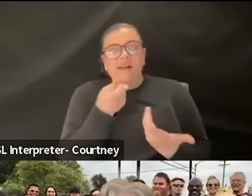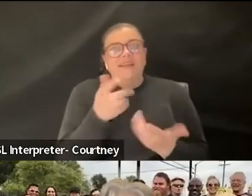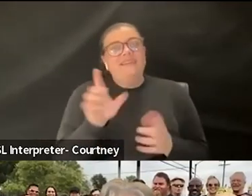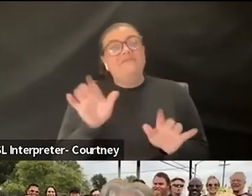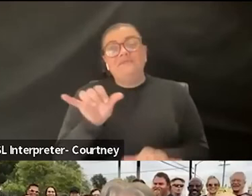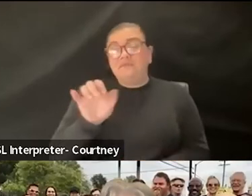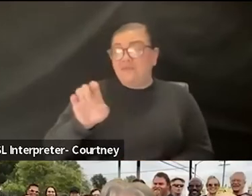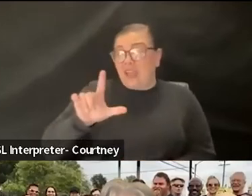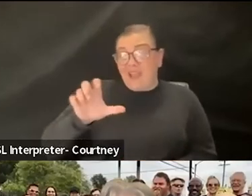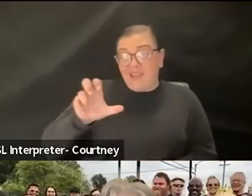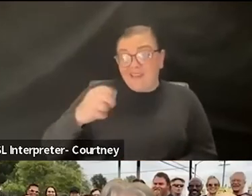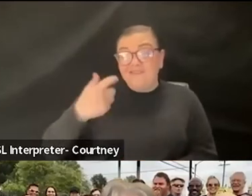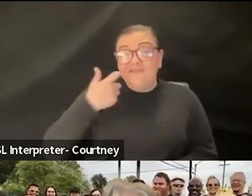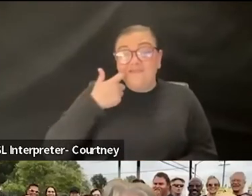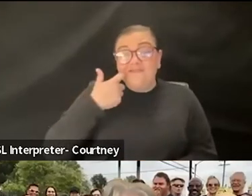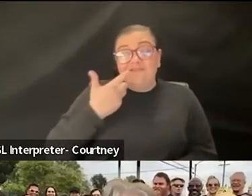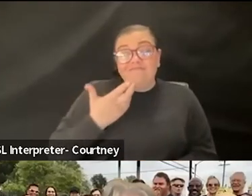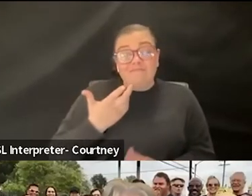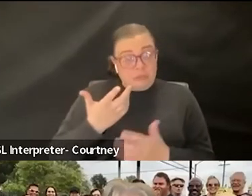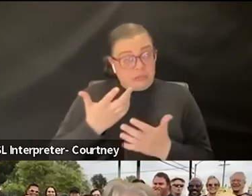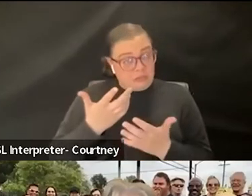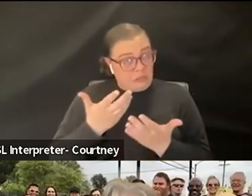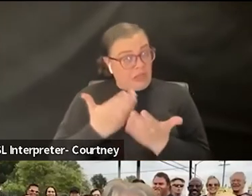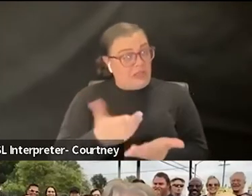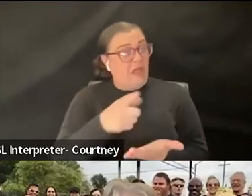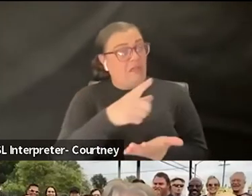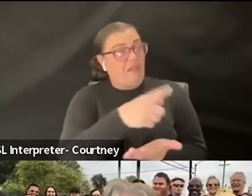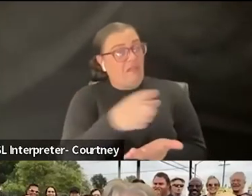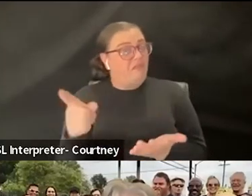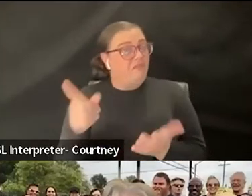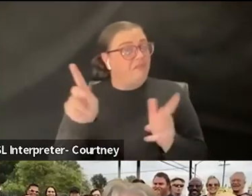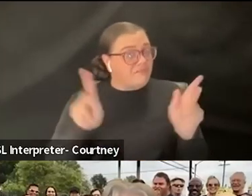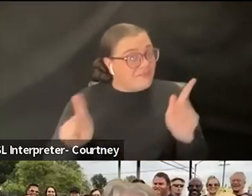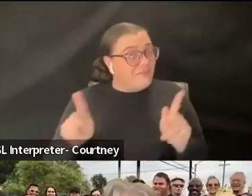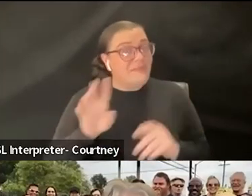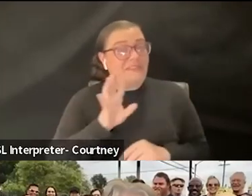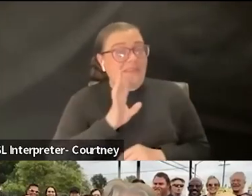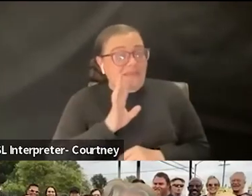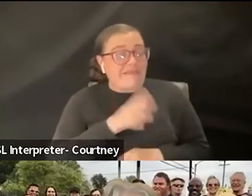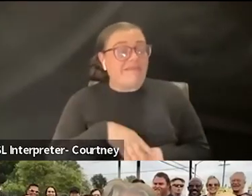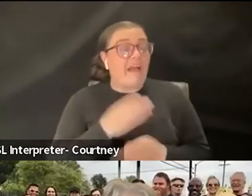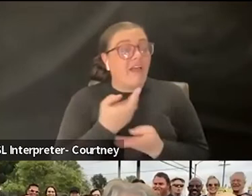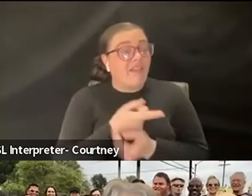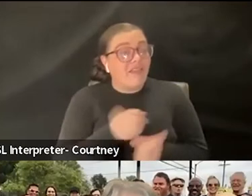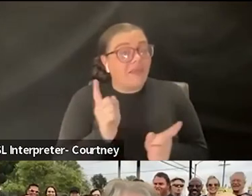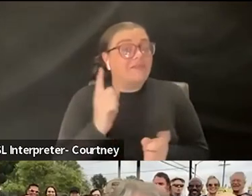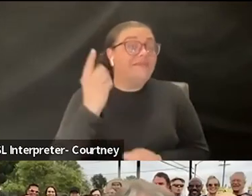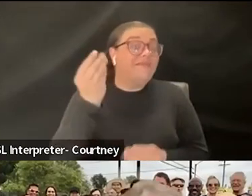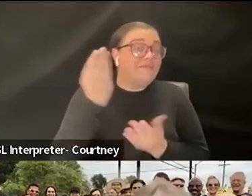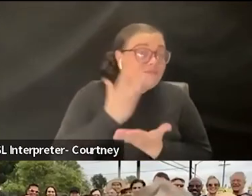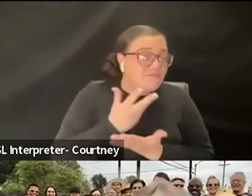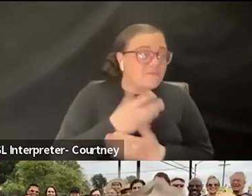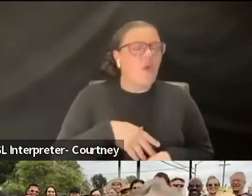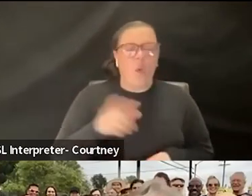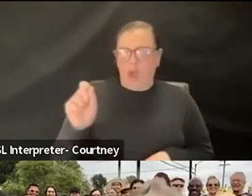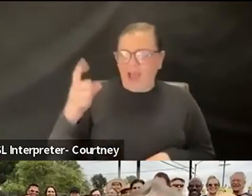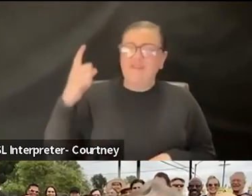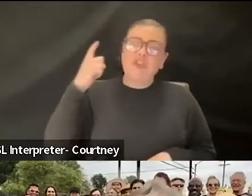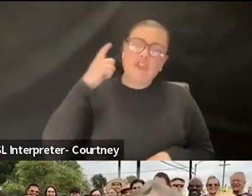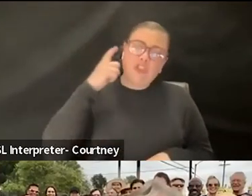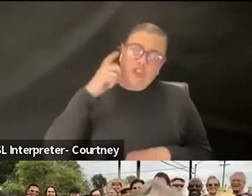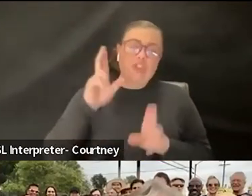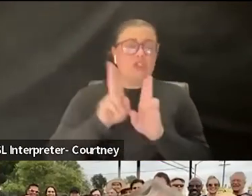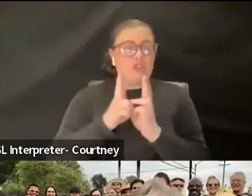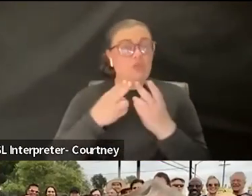them tell you, yeah, this is what I've been told, or this is what I think a union does or can't do, and address